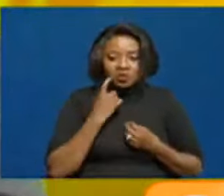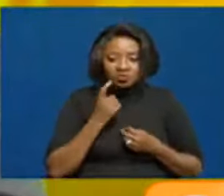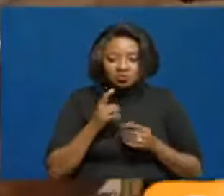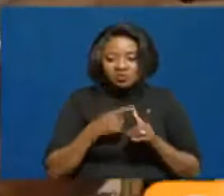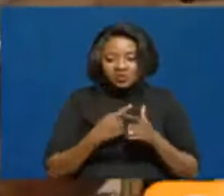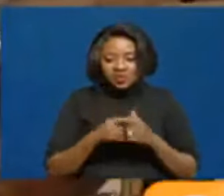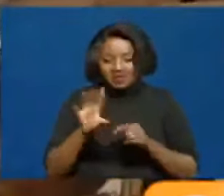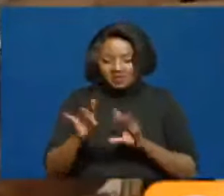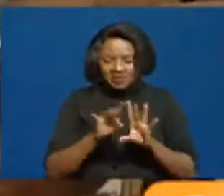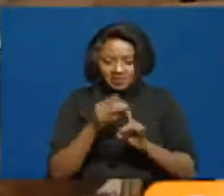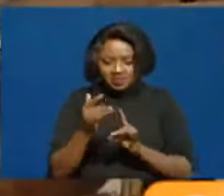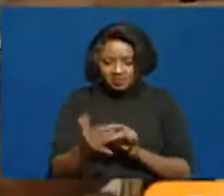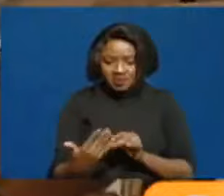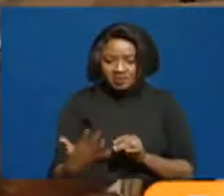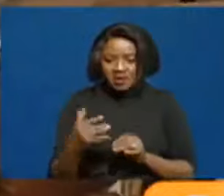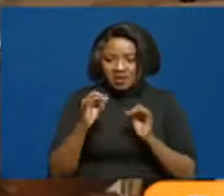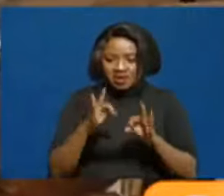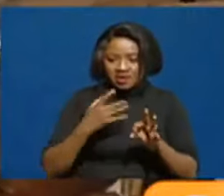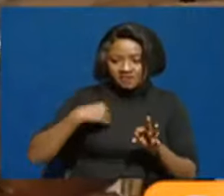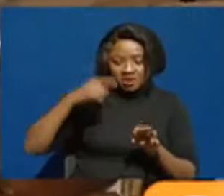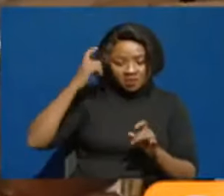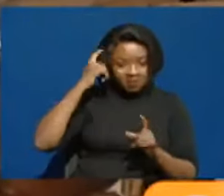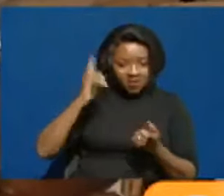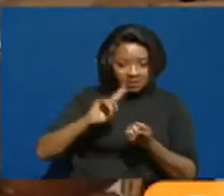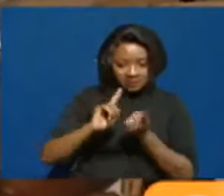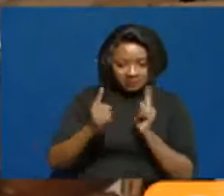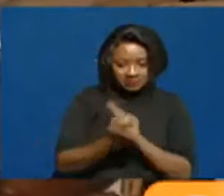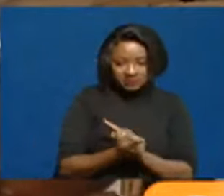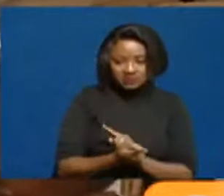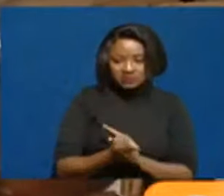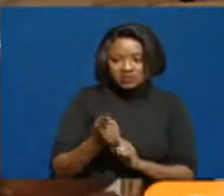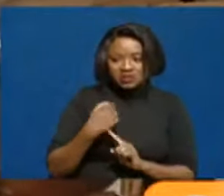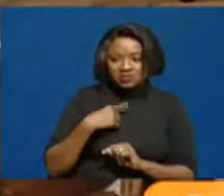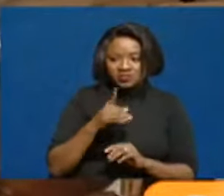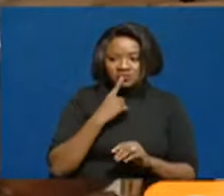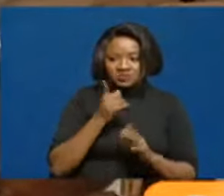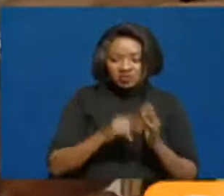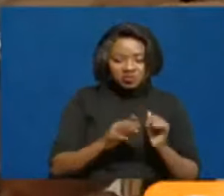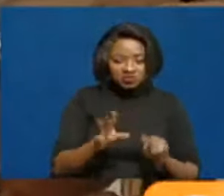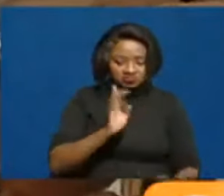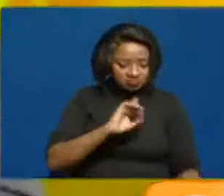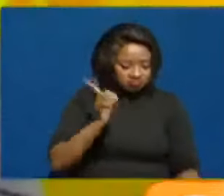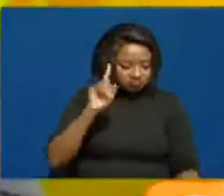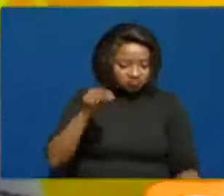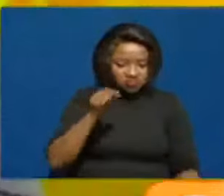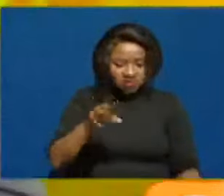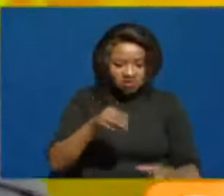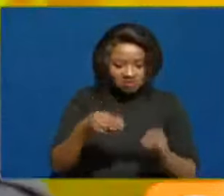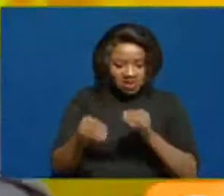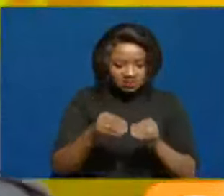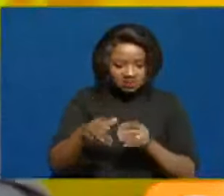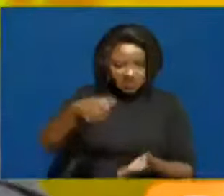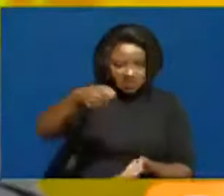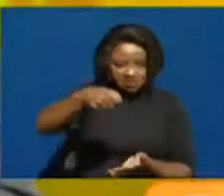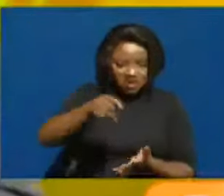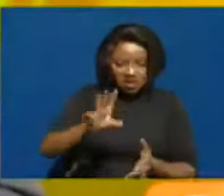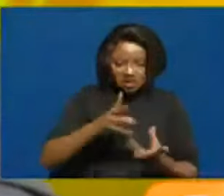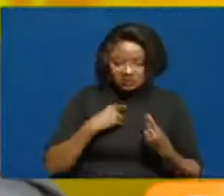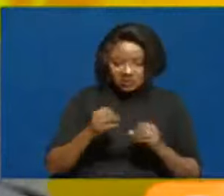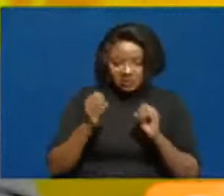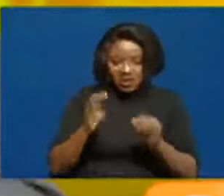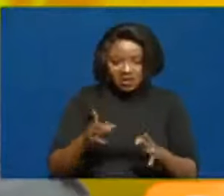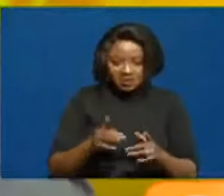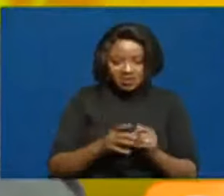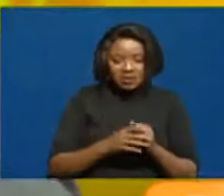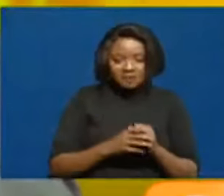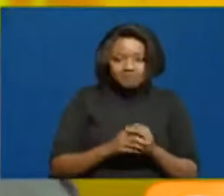that paper. If you change our mentality, say we refuse plastic bags, say we refuse this type of, we try and recycle what we have.